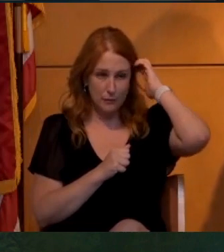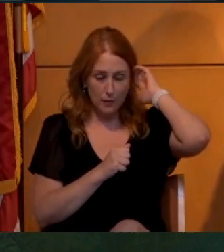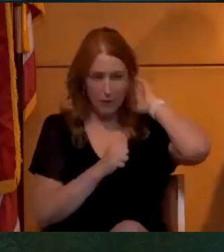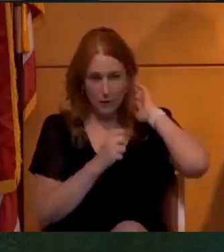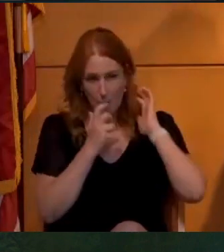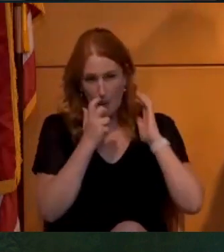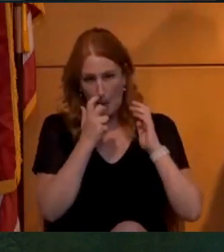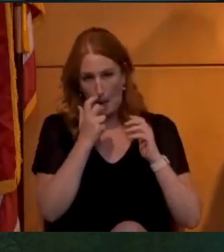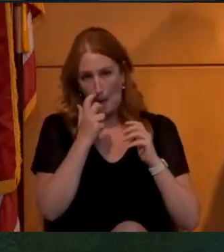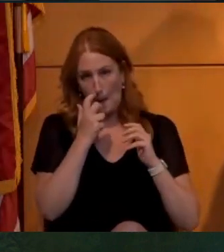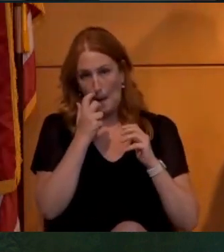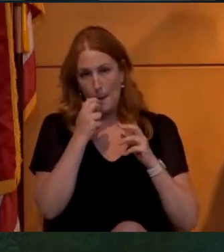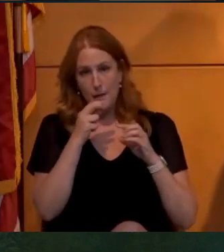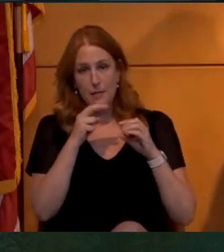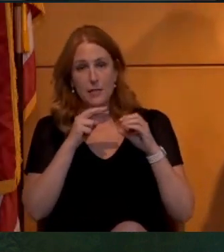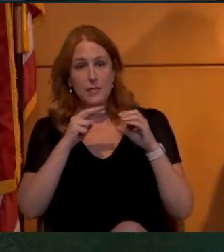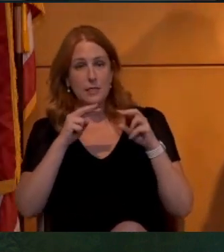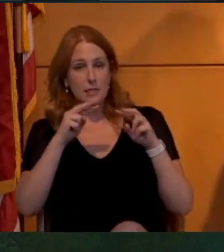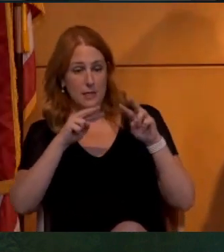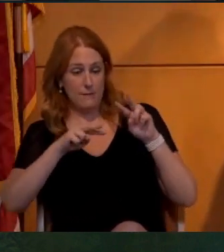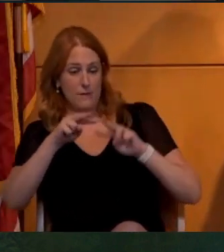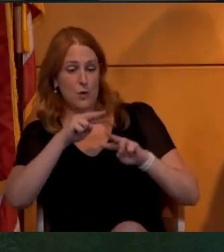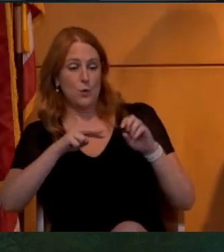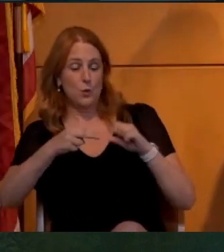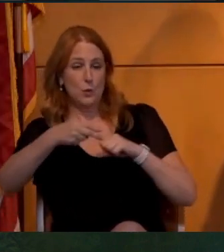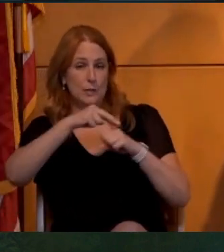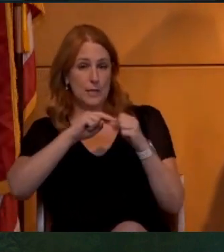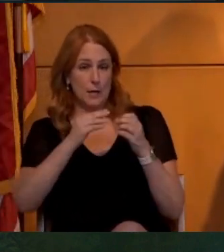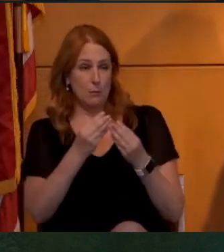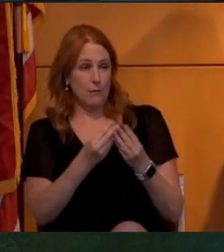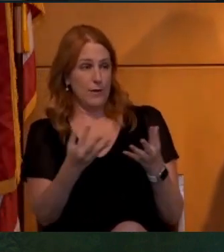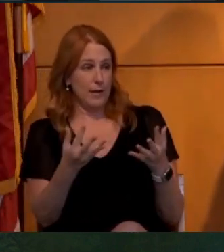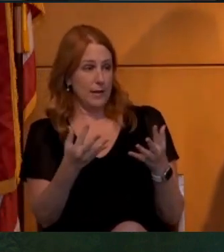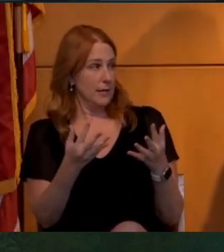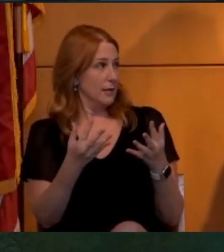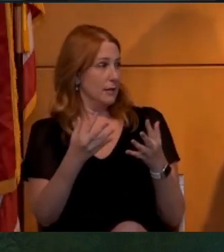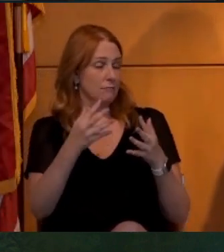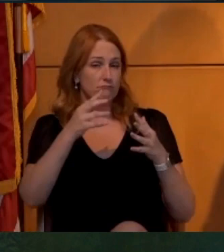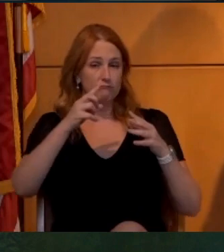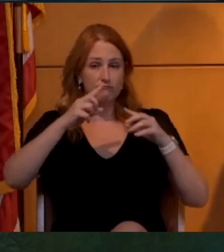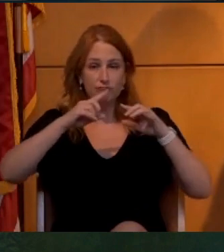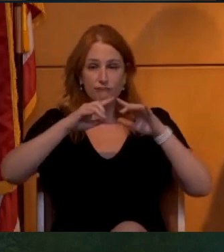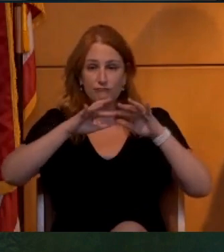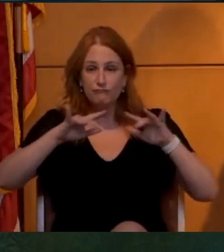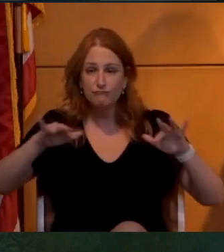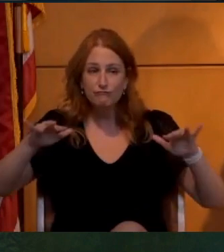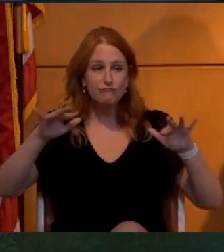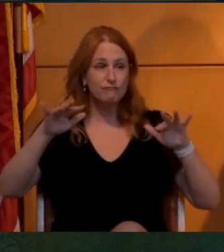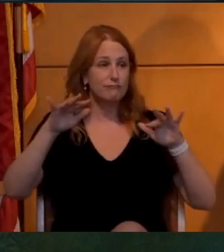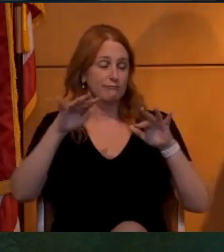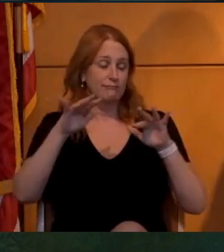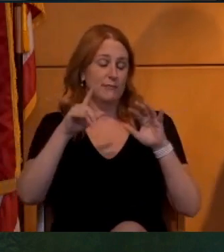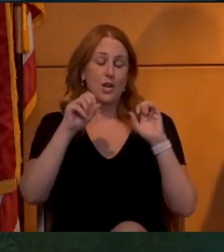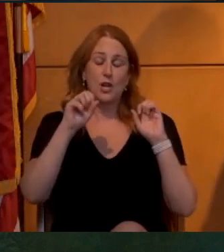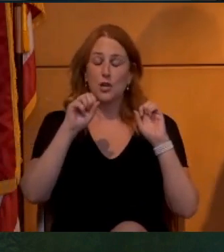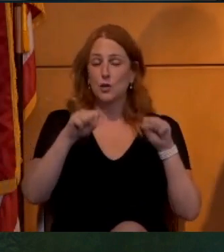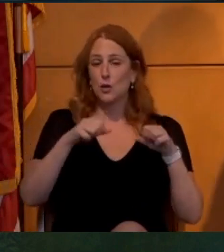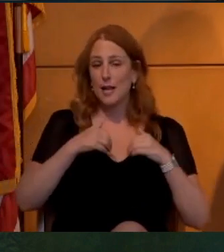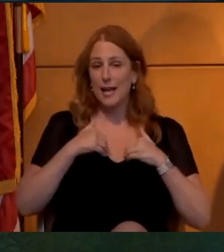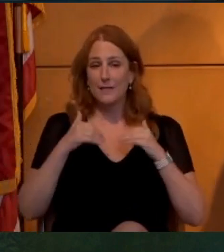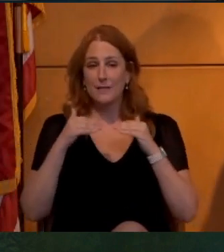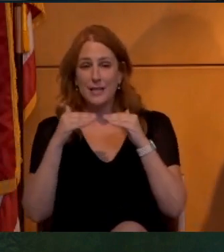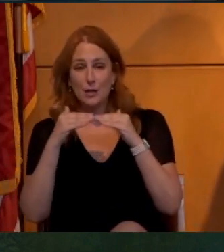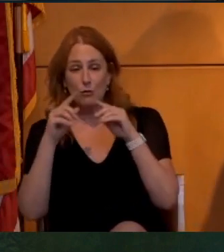The views that are provided are diverse. You can have equal